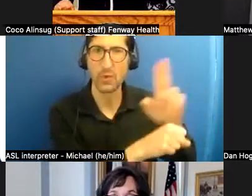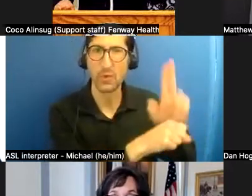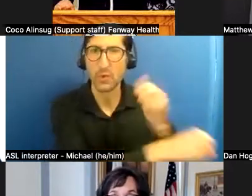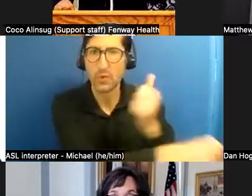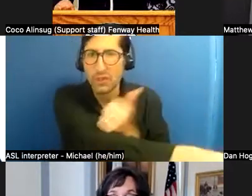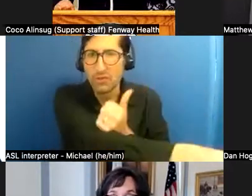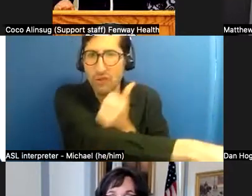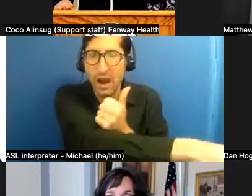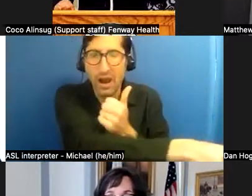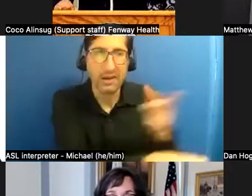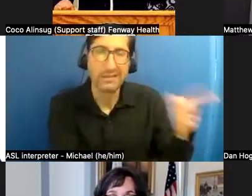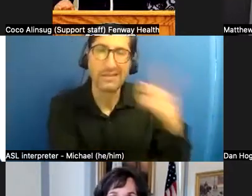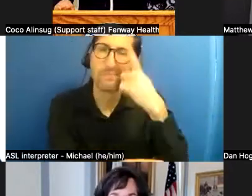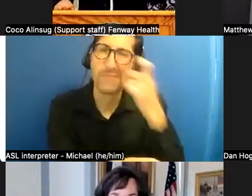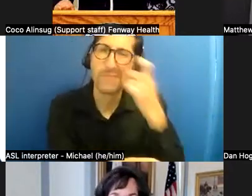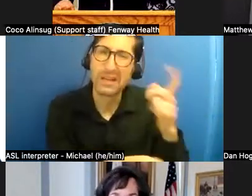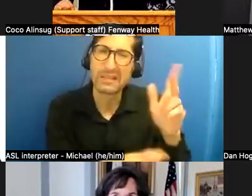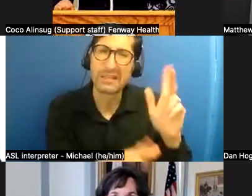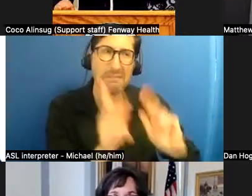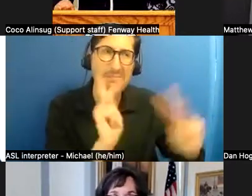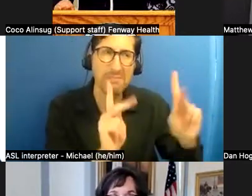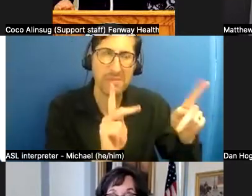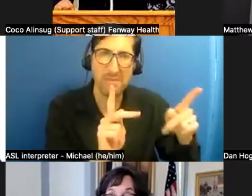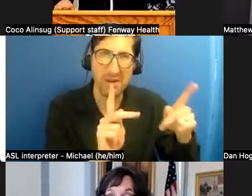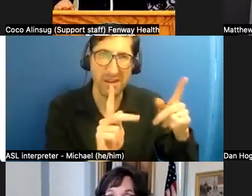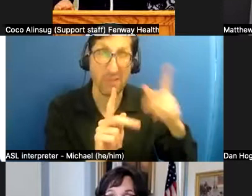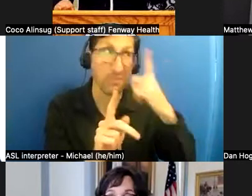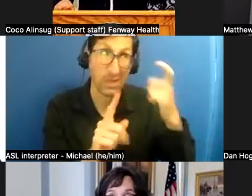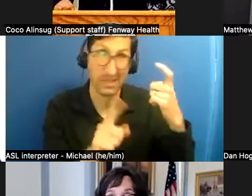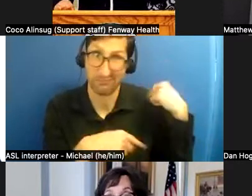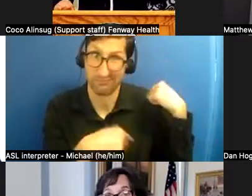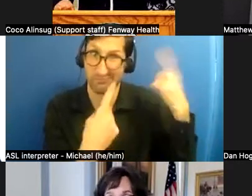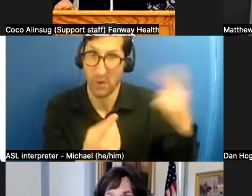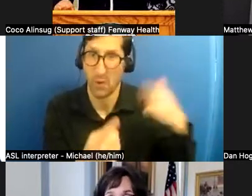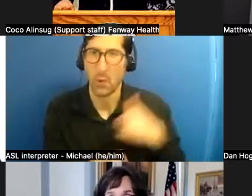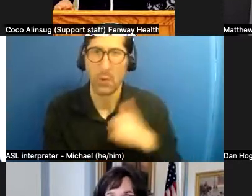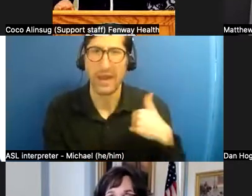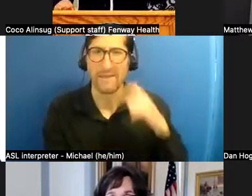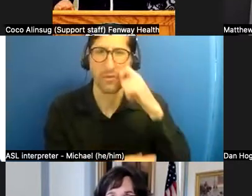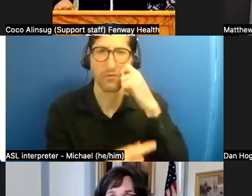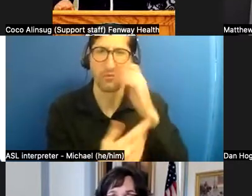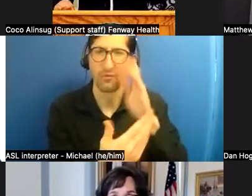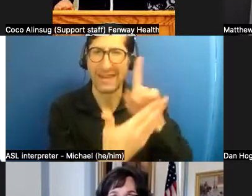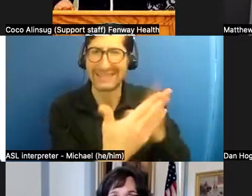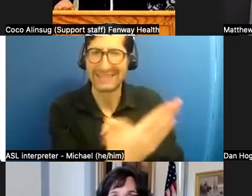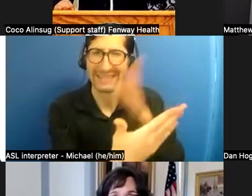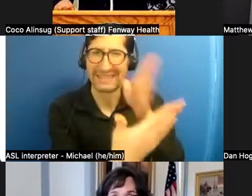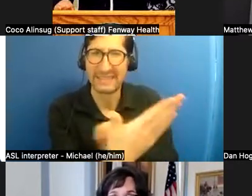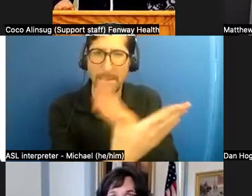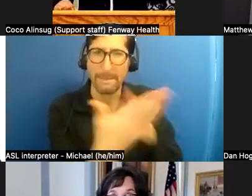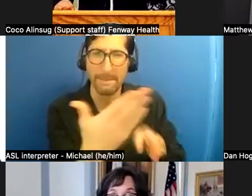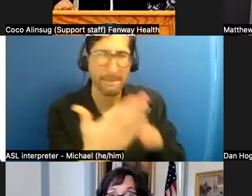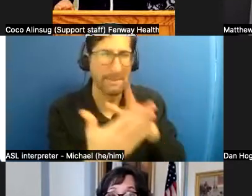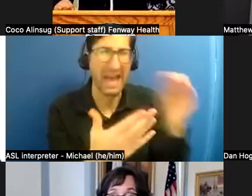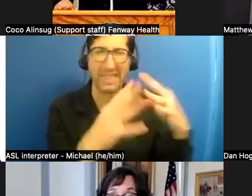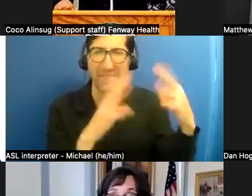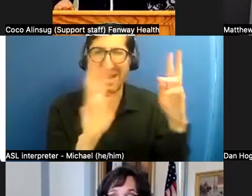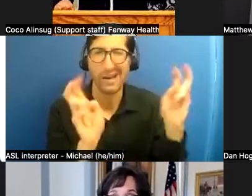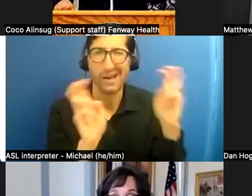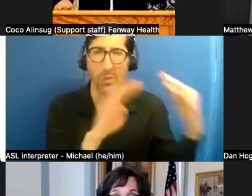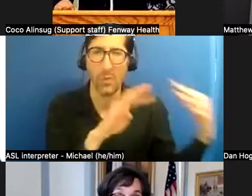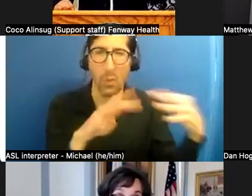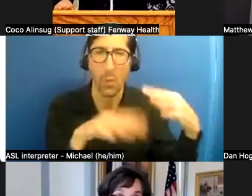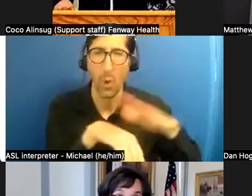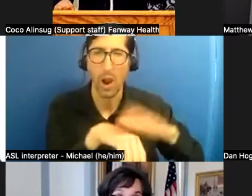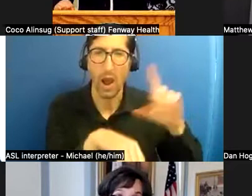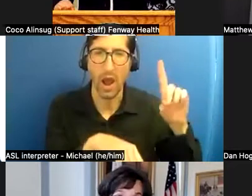because of a history of systematic racism and the brutal war on drugs. We have a lot of work